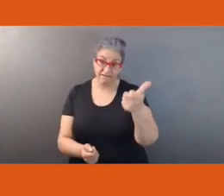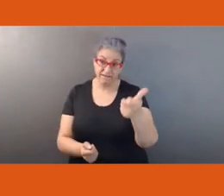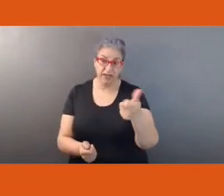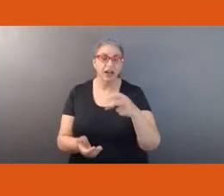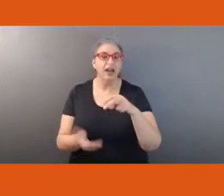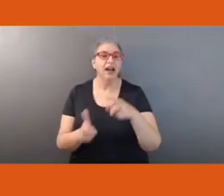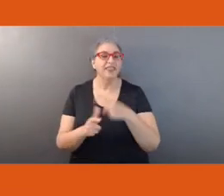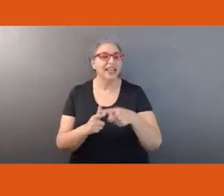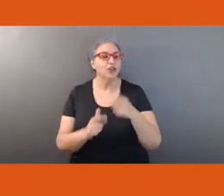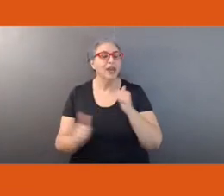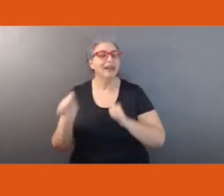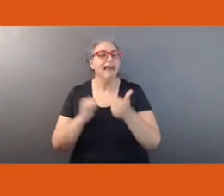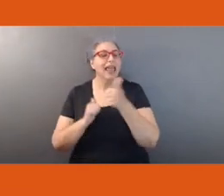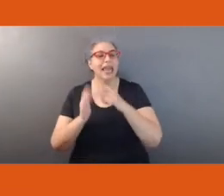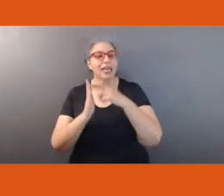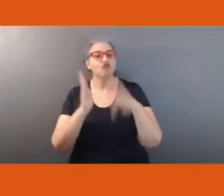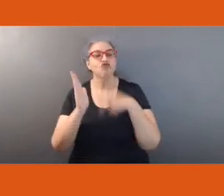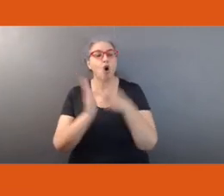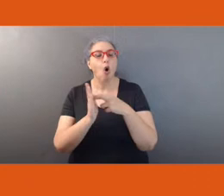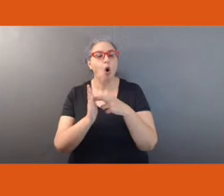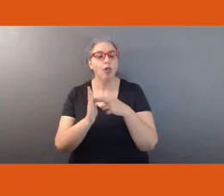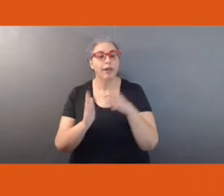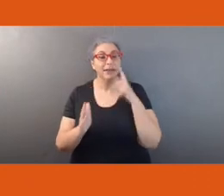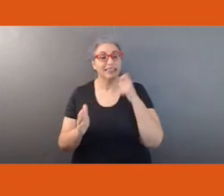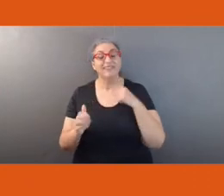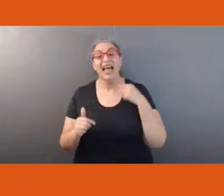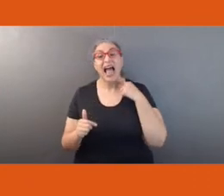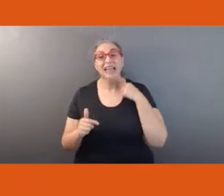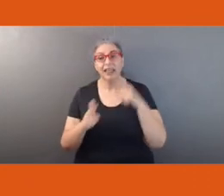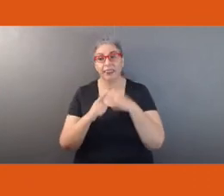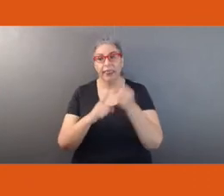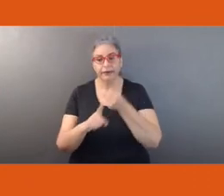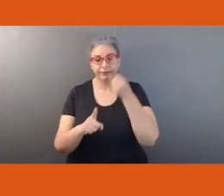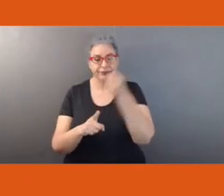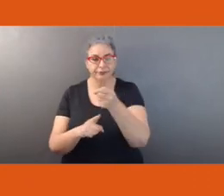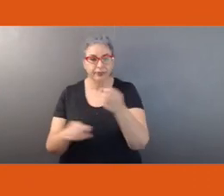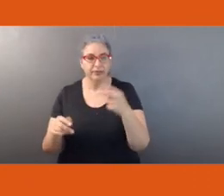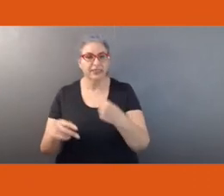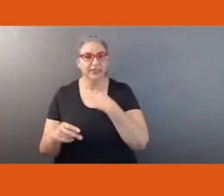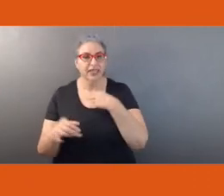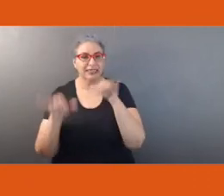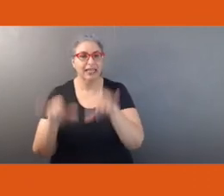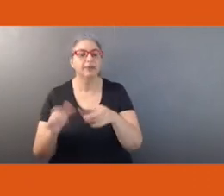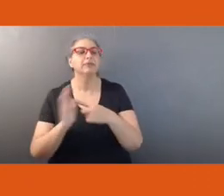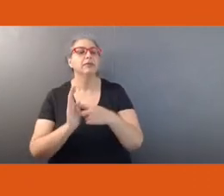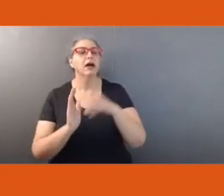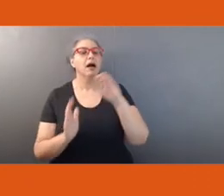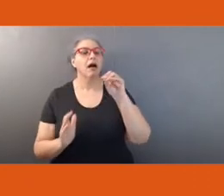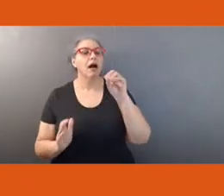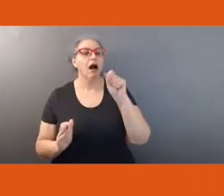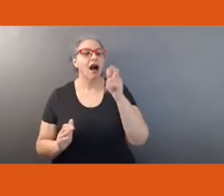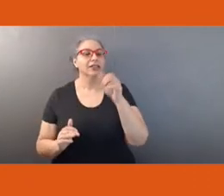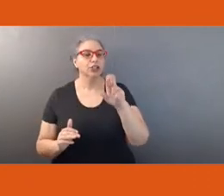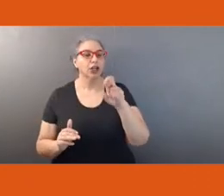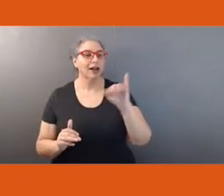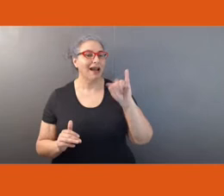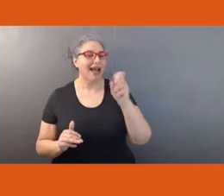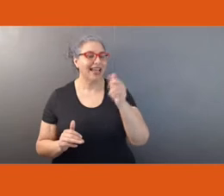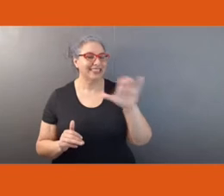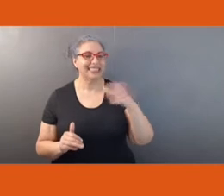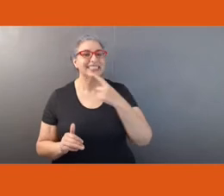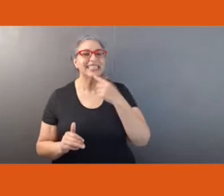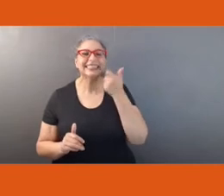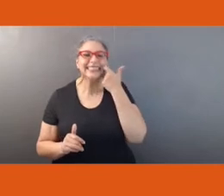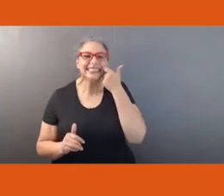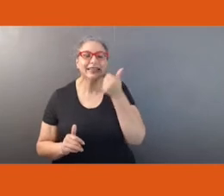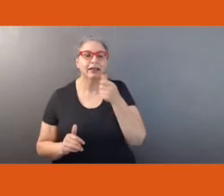can play, you know, any kind of role and not get boxed in. You know, you've heard stories of actors like Oscar Isaac was the saying the